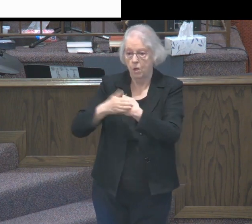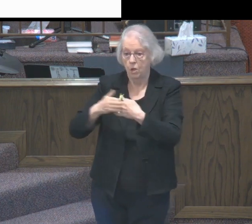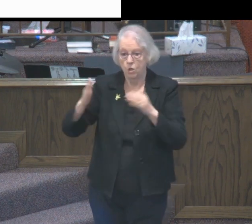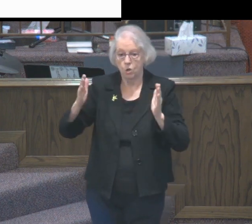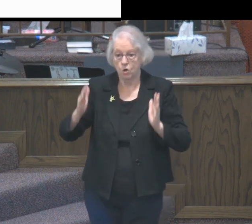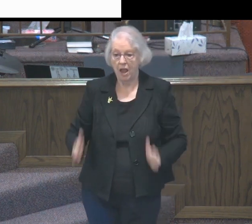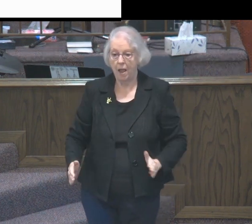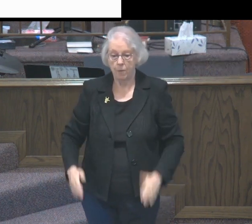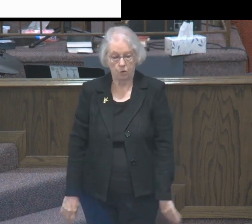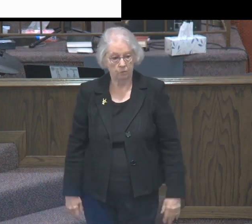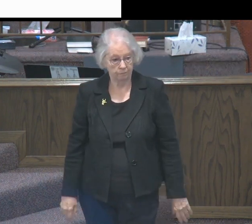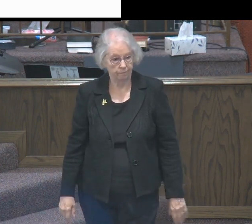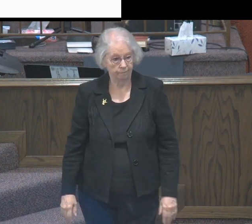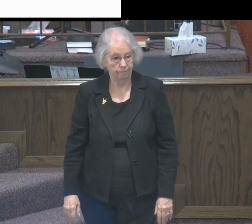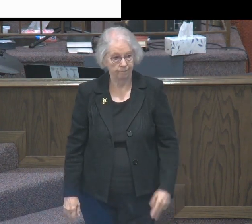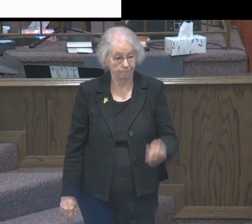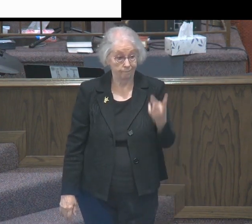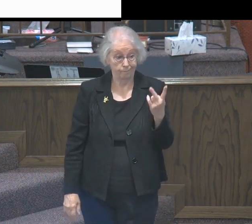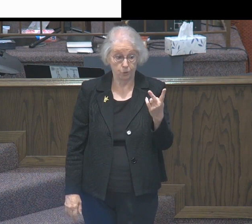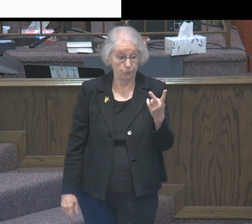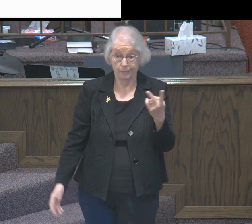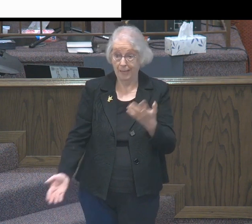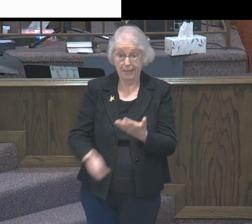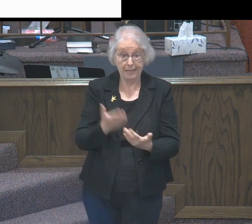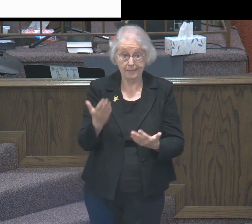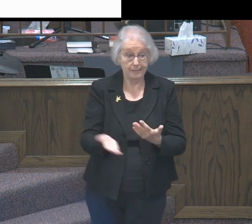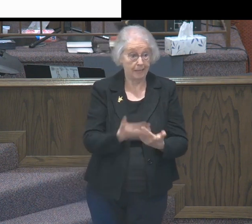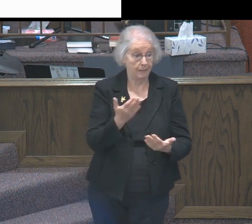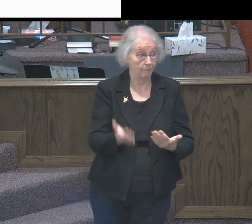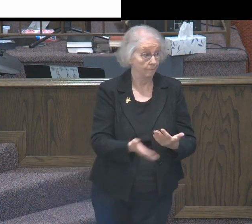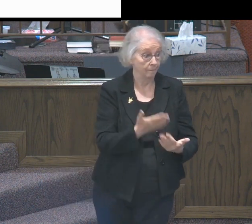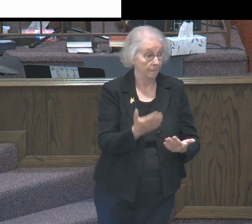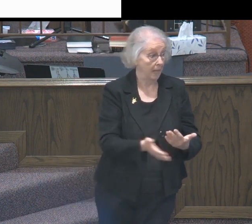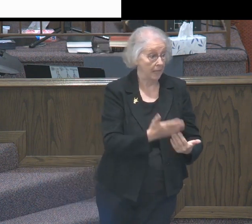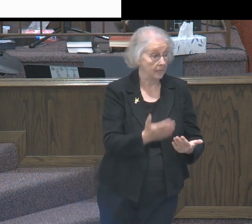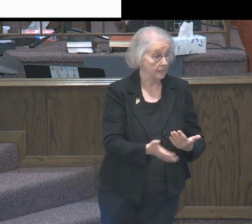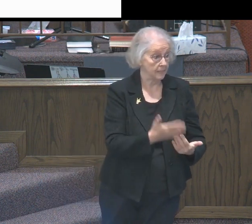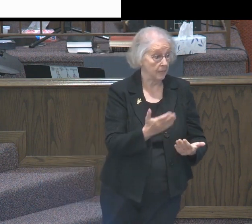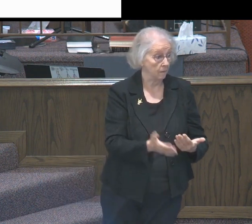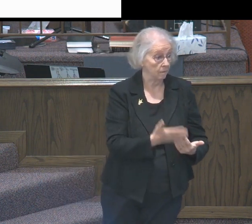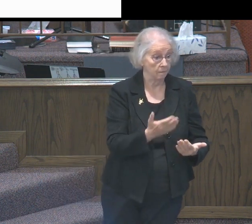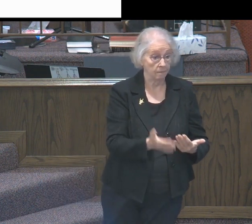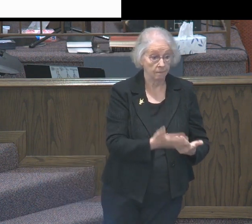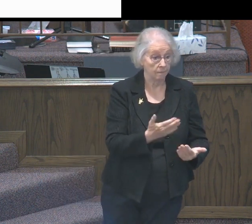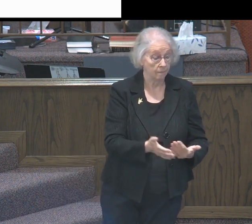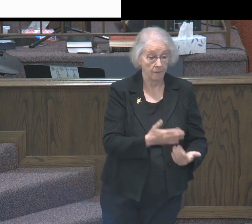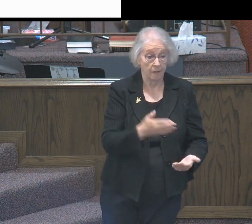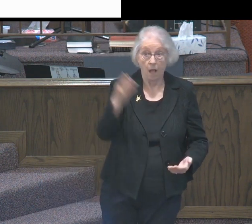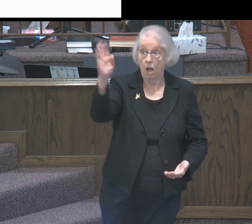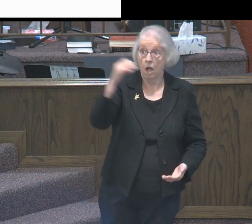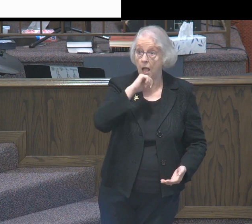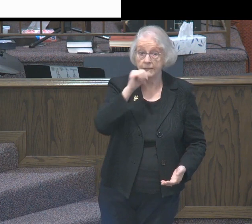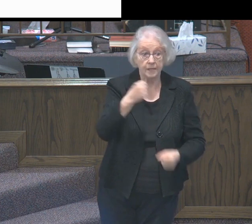the do not murder, do not commit adultery, do not lie, do not covet your neighbor's wife, or his donkey, or all those